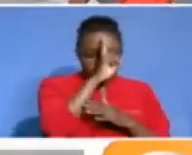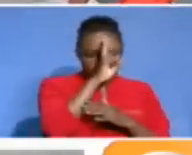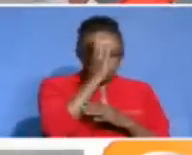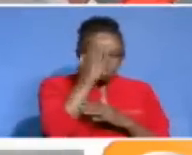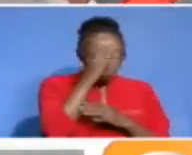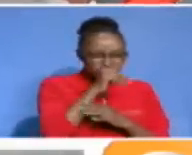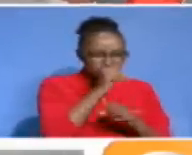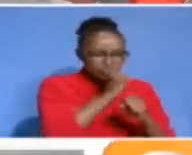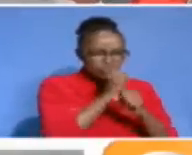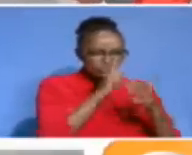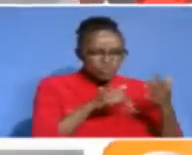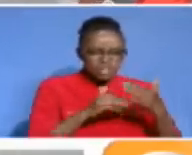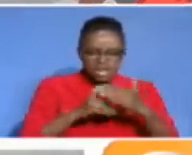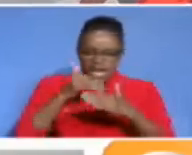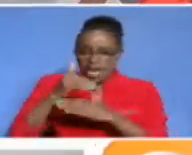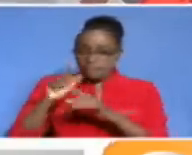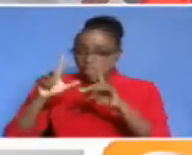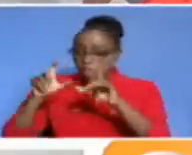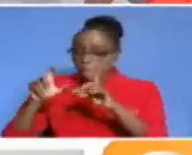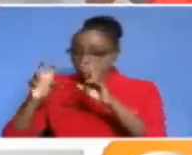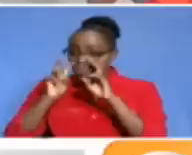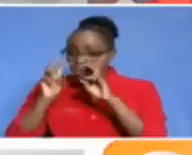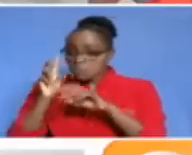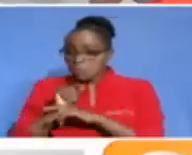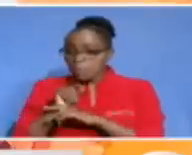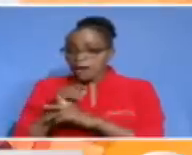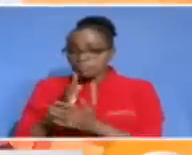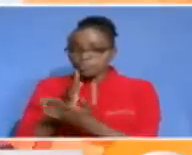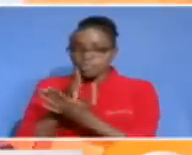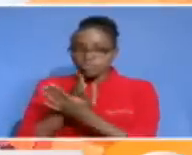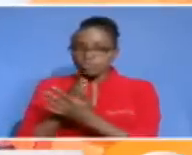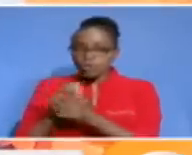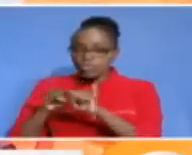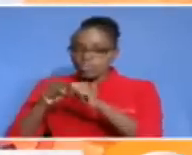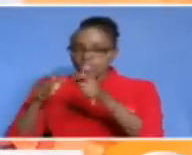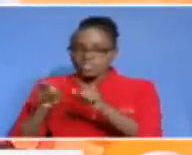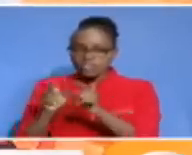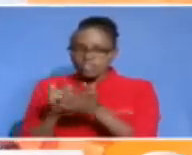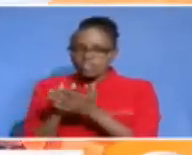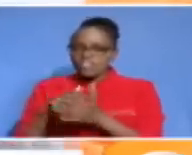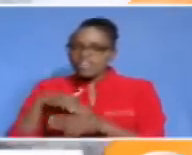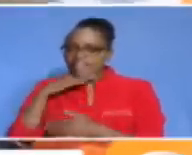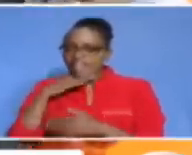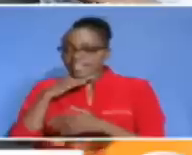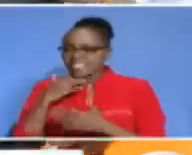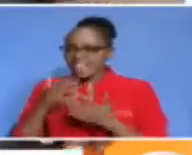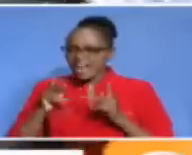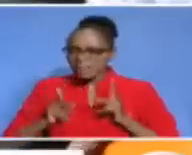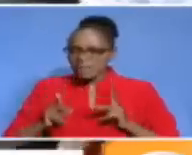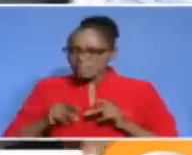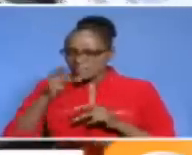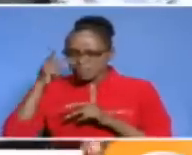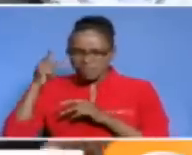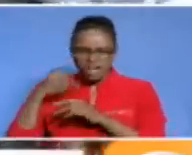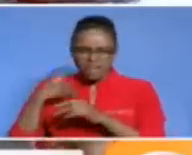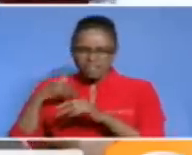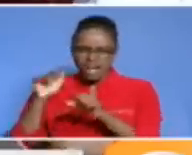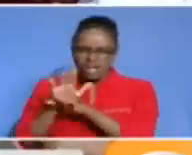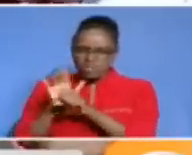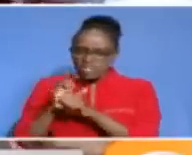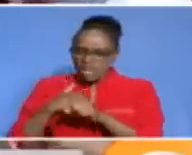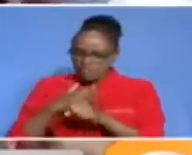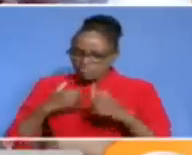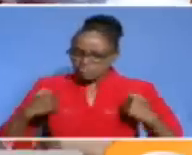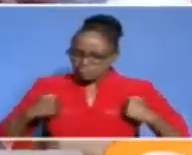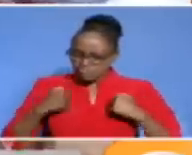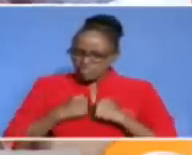what they were doing. And even after the pictures we've seen, I'm sure they're all over social media, of the dead terrorists, there were lots of magazines on them. They still